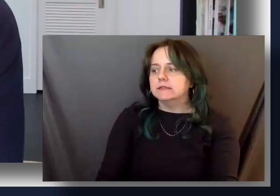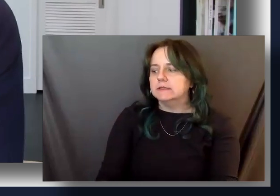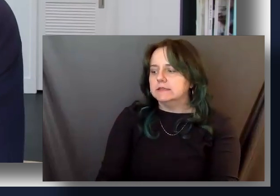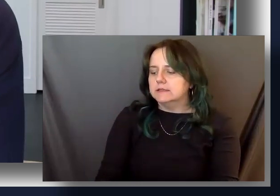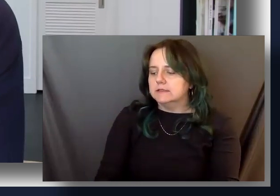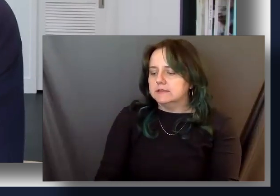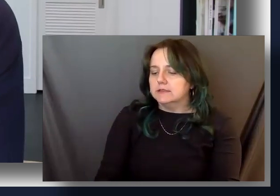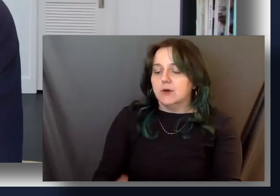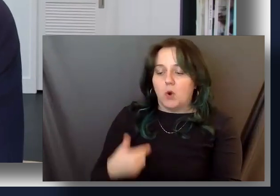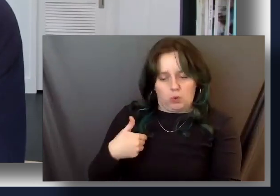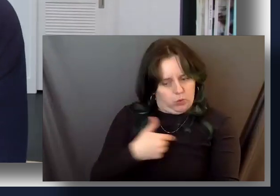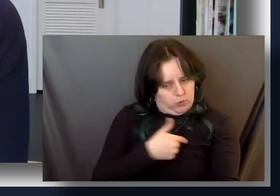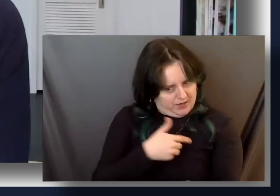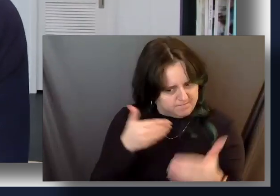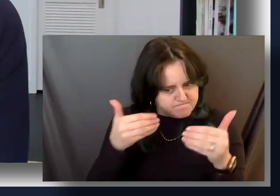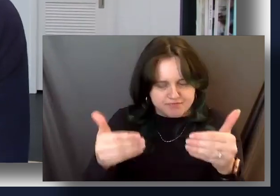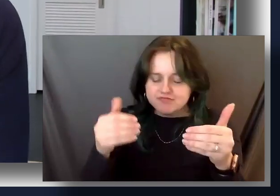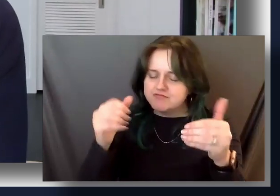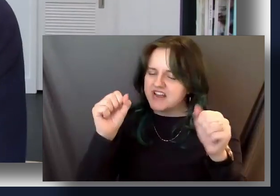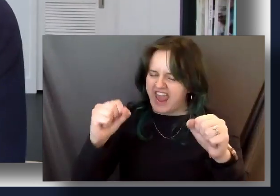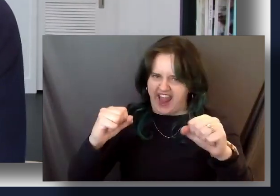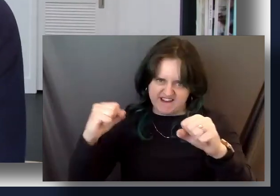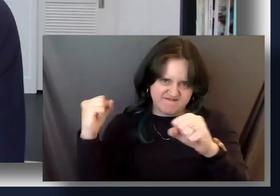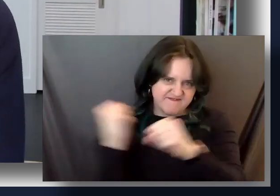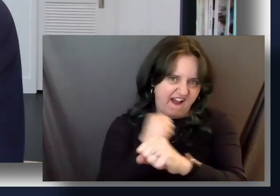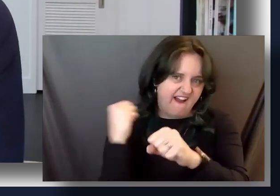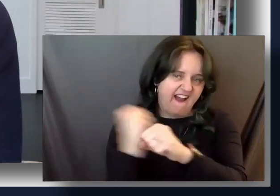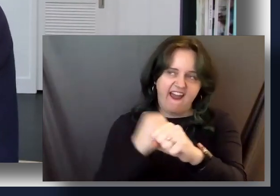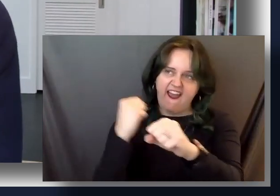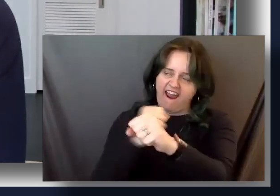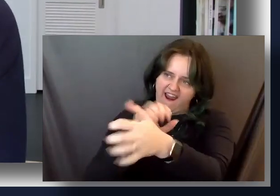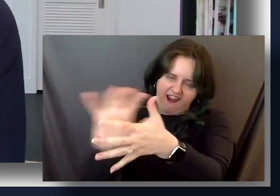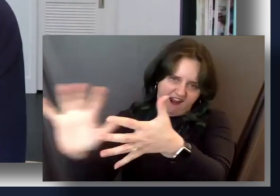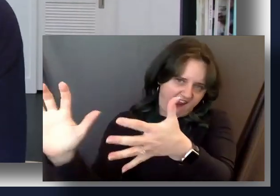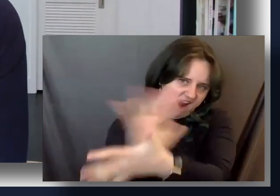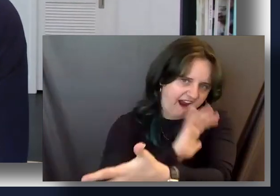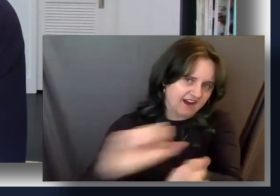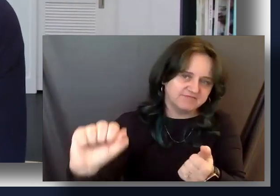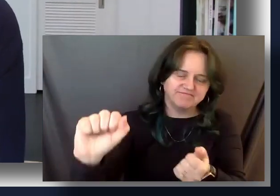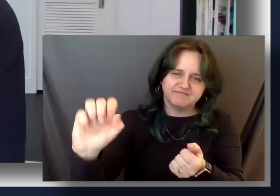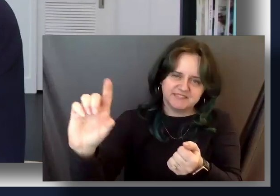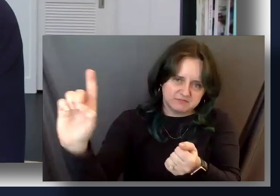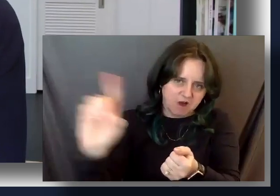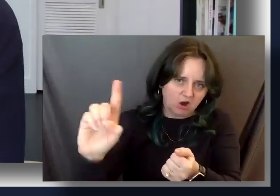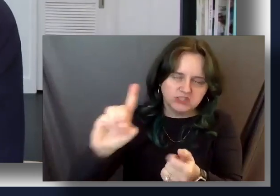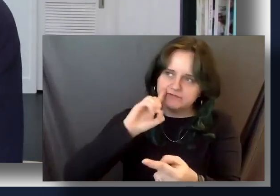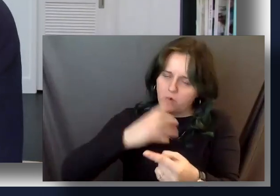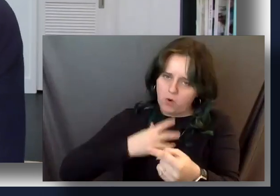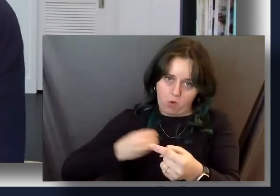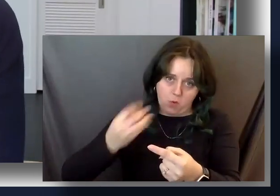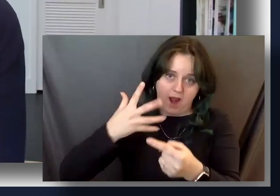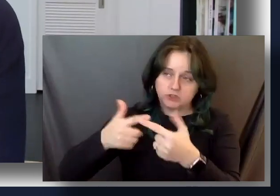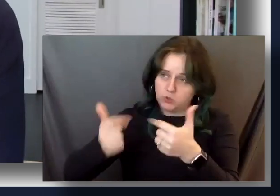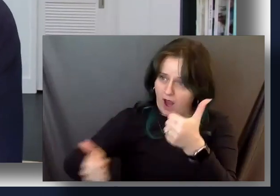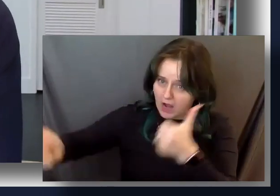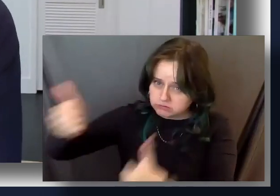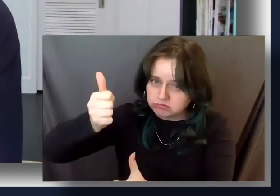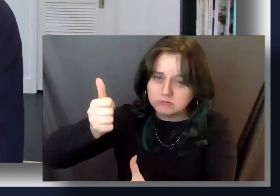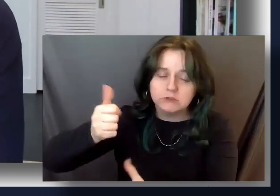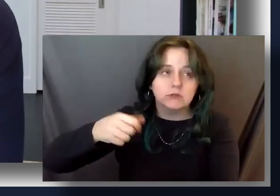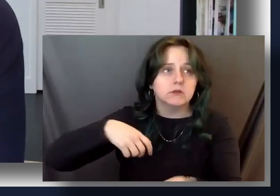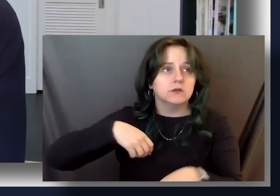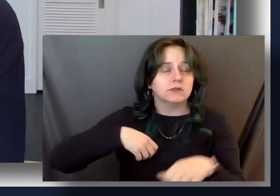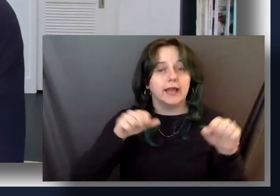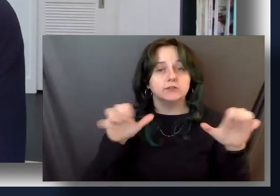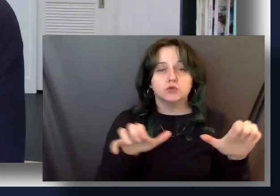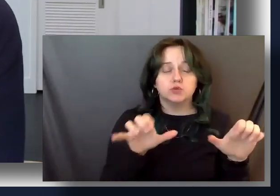can try to fight it out, and we can try to destroy our democracy in an attempt to cement white minority rule. We could do all sorts